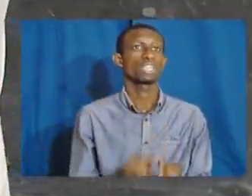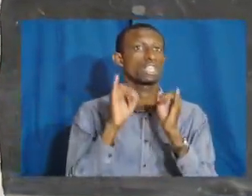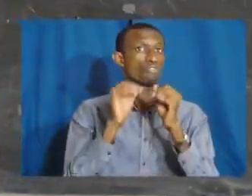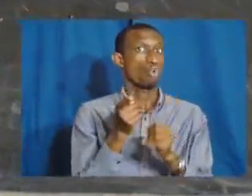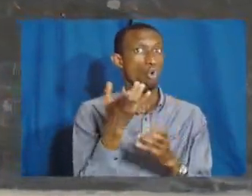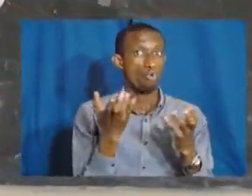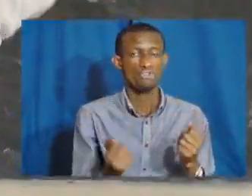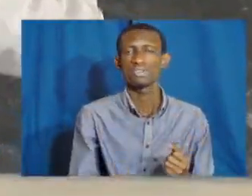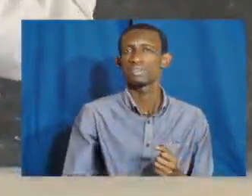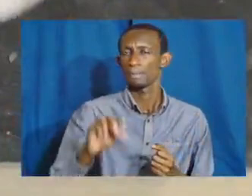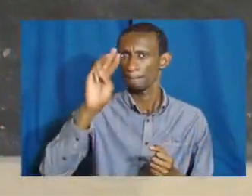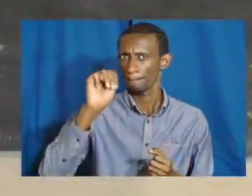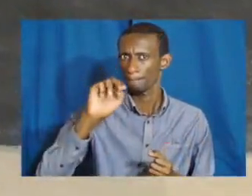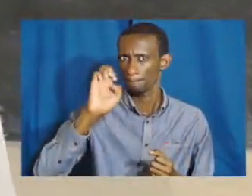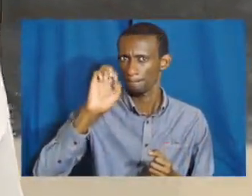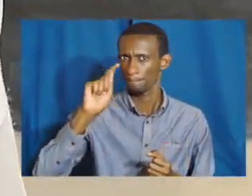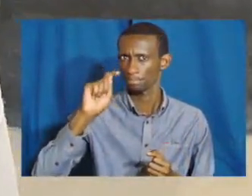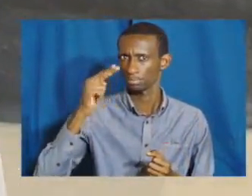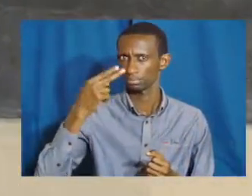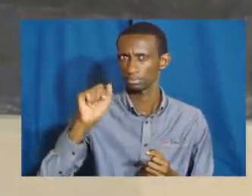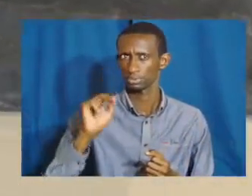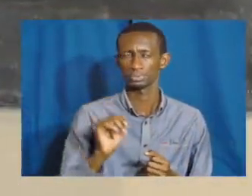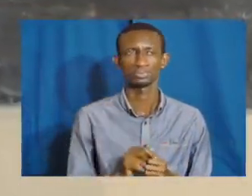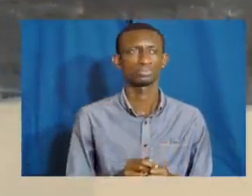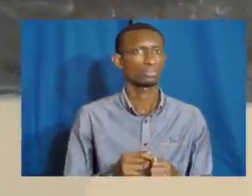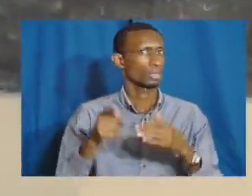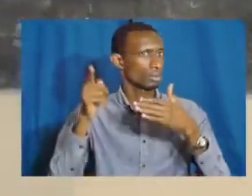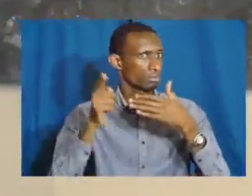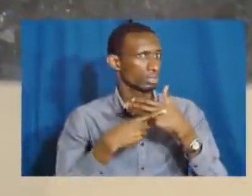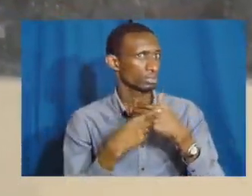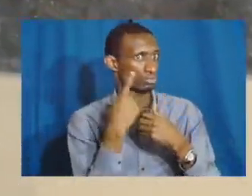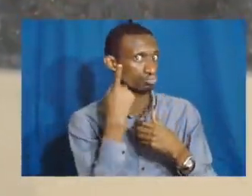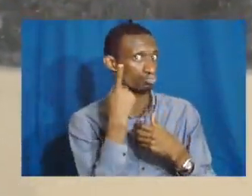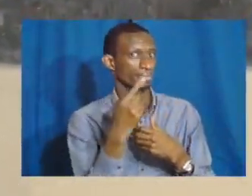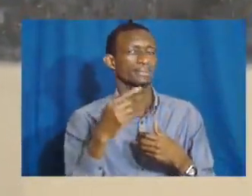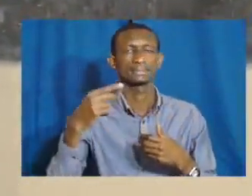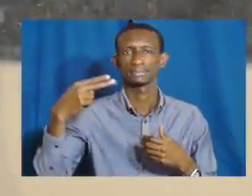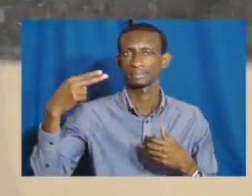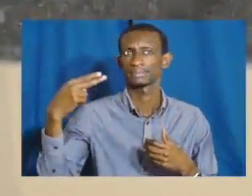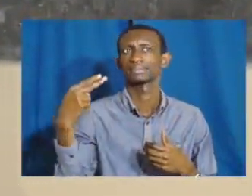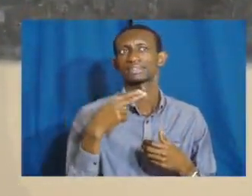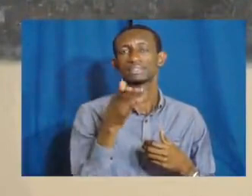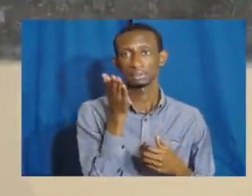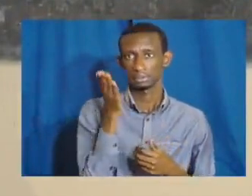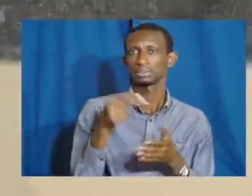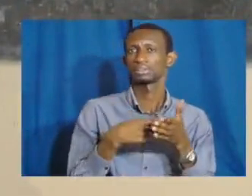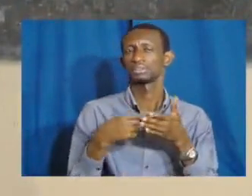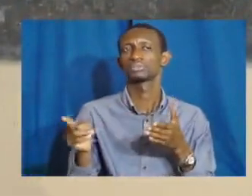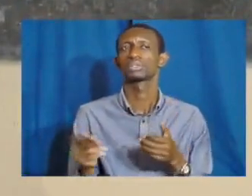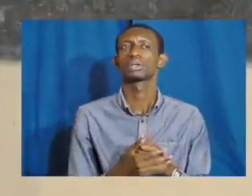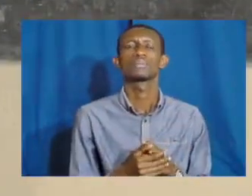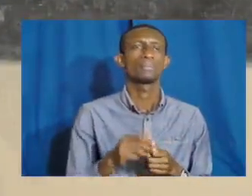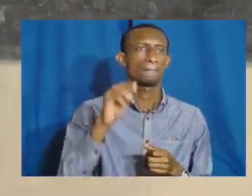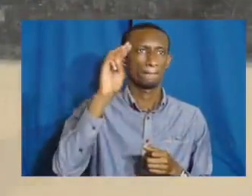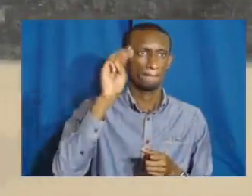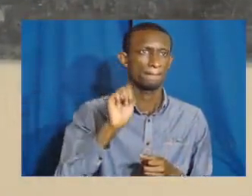and minus 1 hydrogen, this one becomes methyl. This is a methyl.